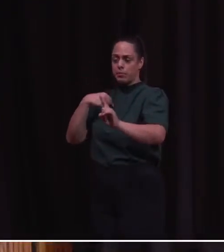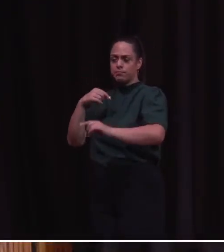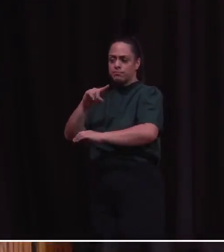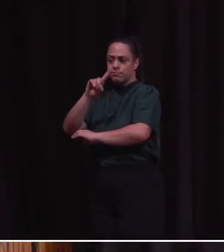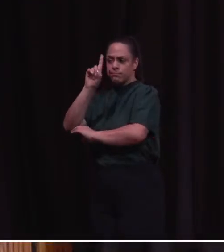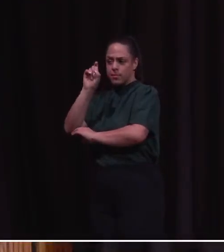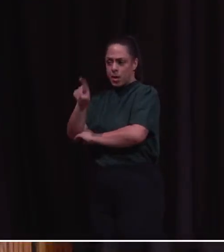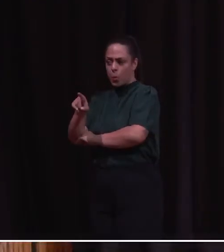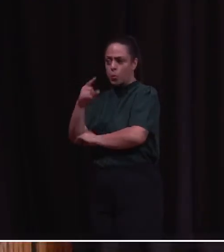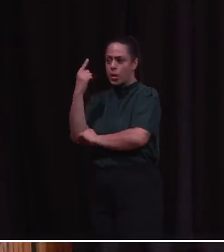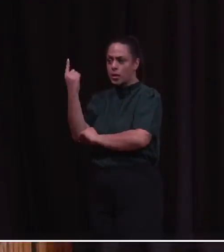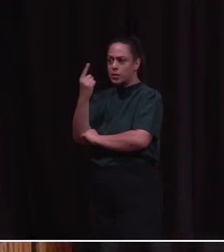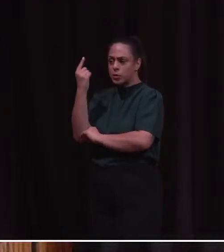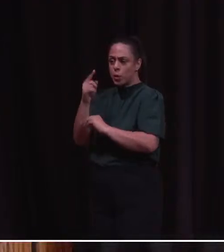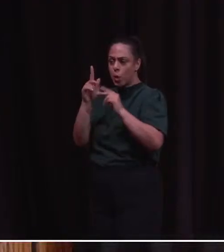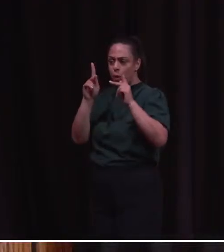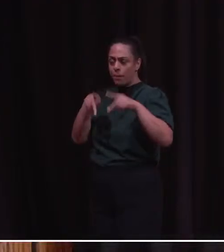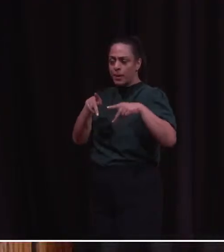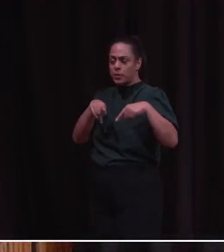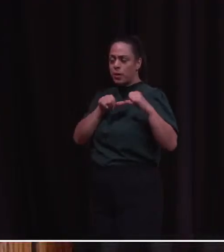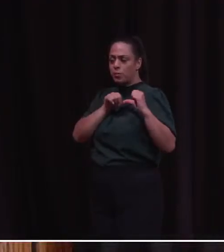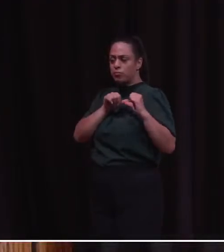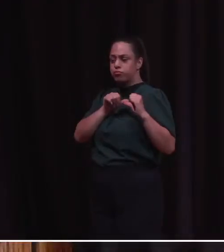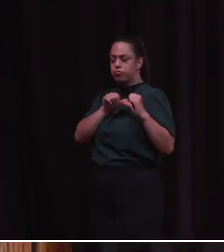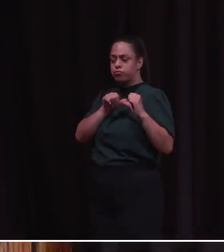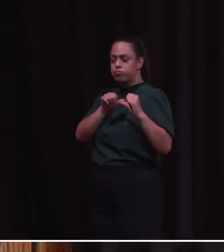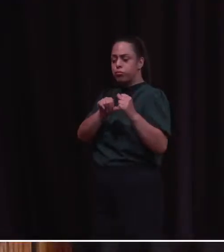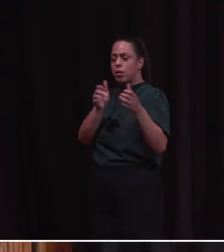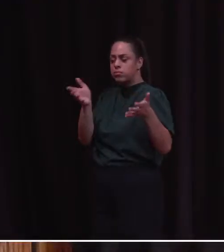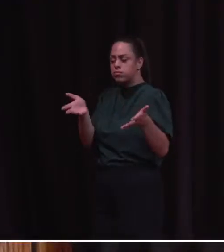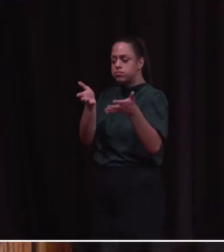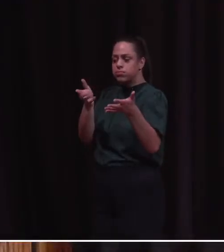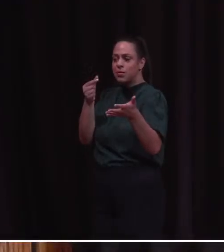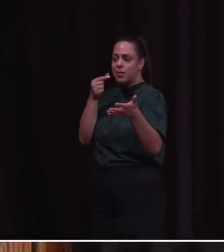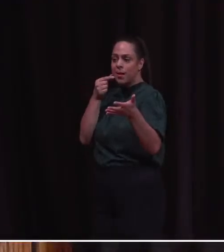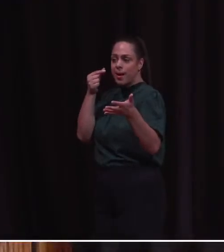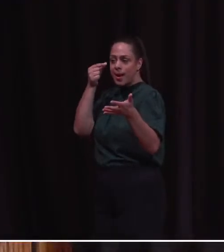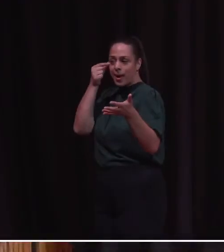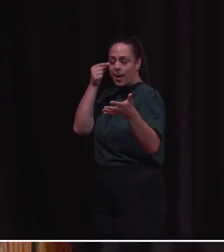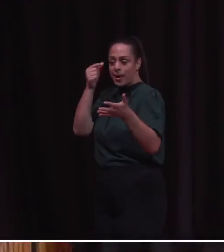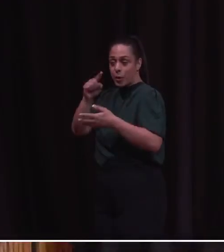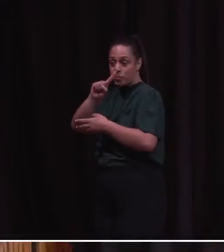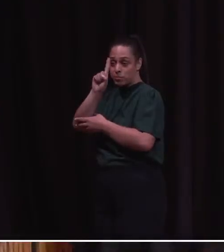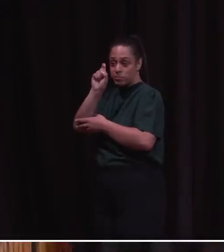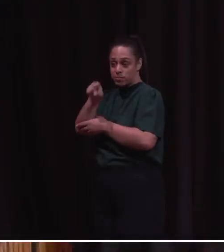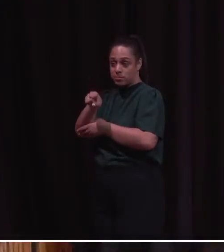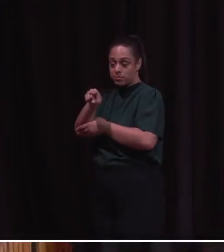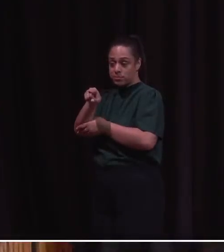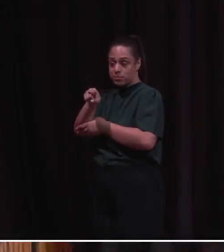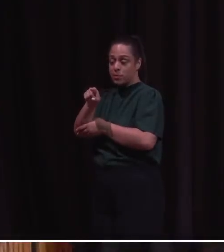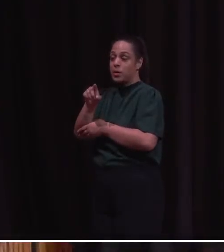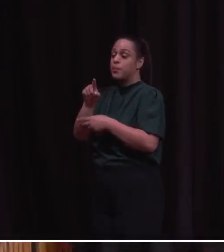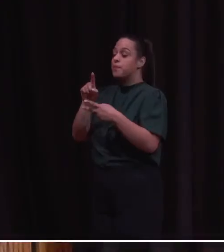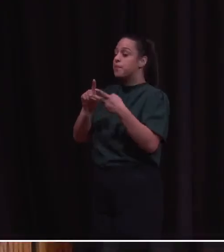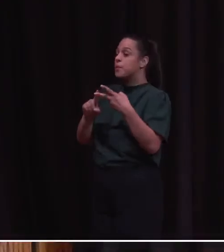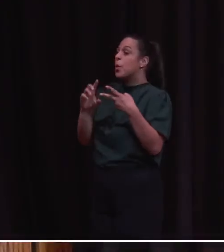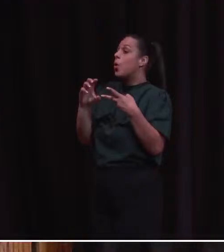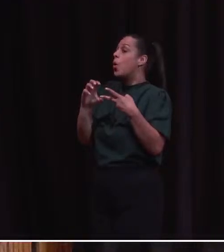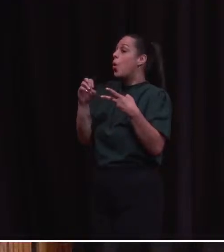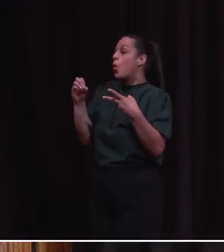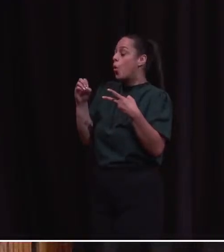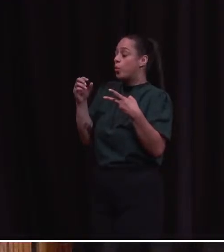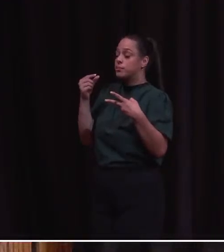gender? Butler also pointed out how gender has been declared a colonial imposition by no less than